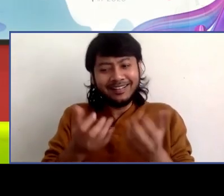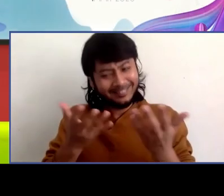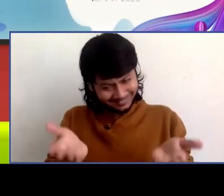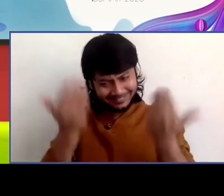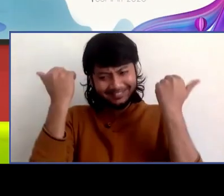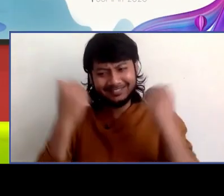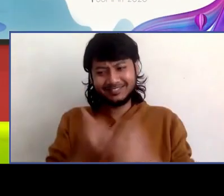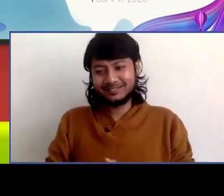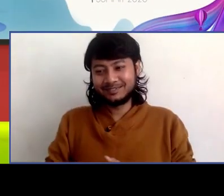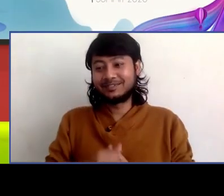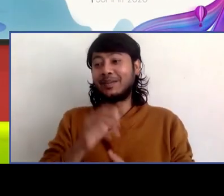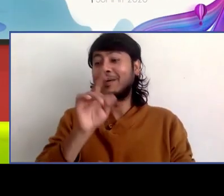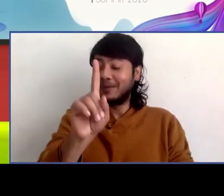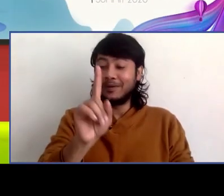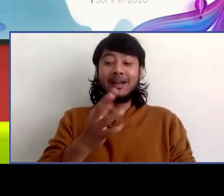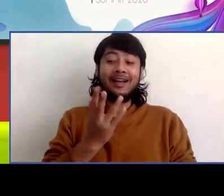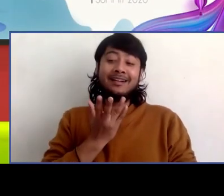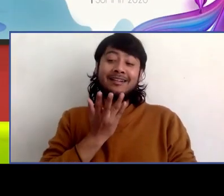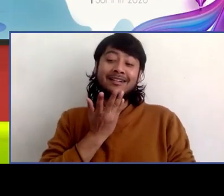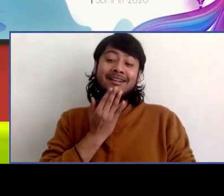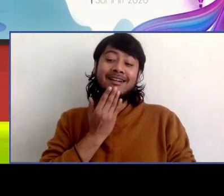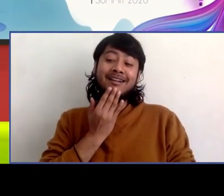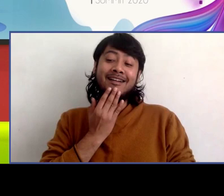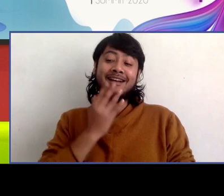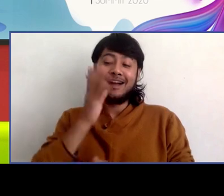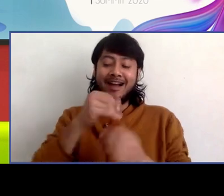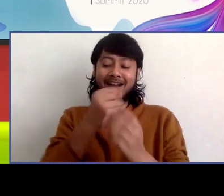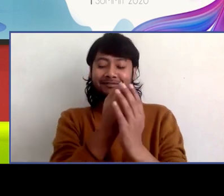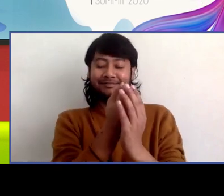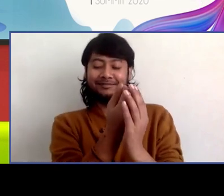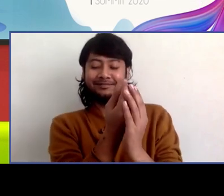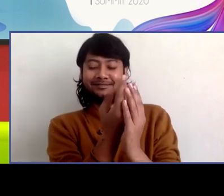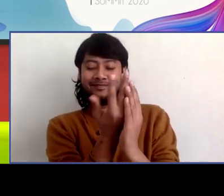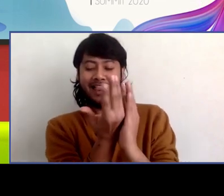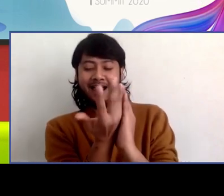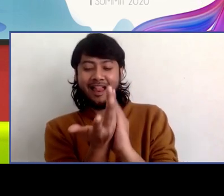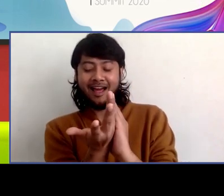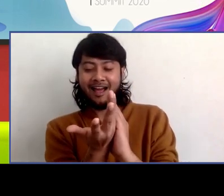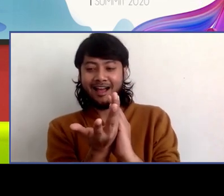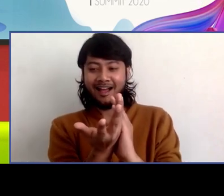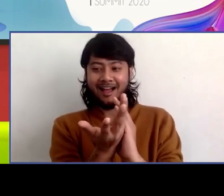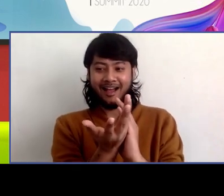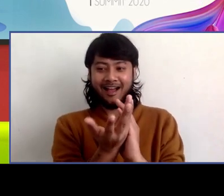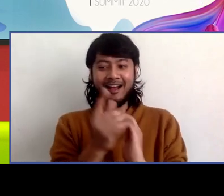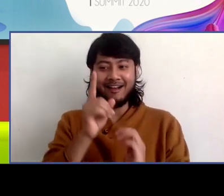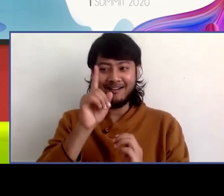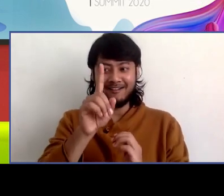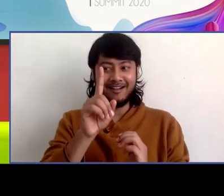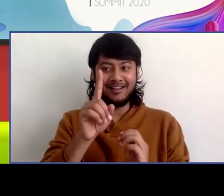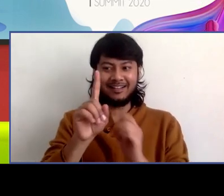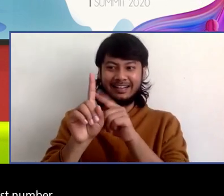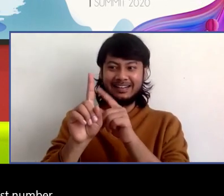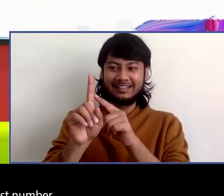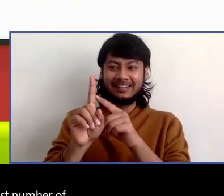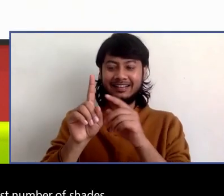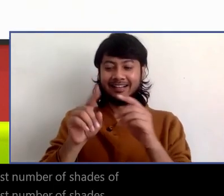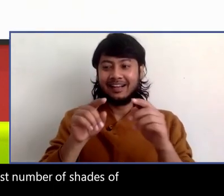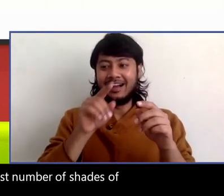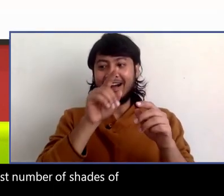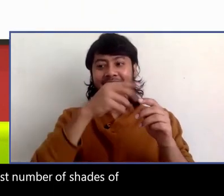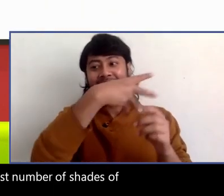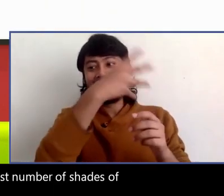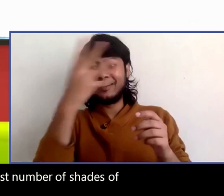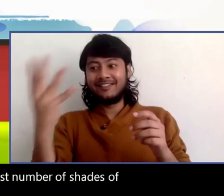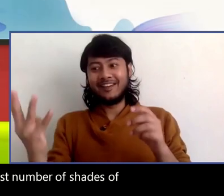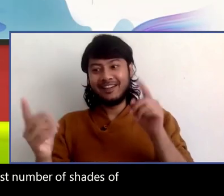A color which has so many shades, a color which has one of the highest number of shades of all the other rainbow colors.